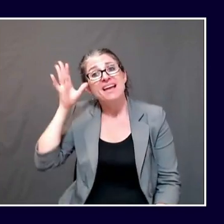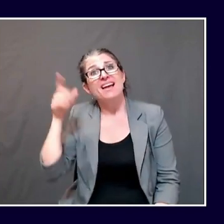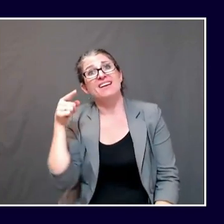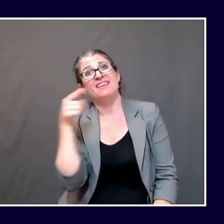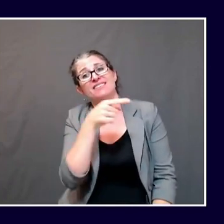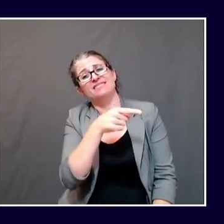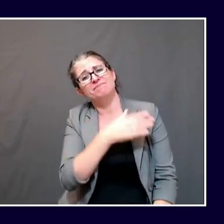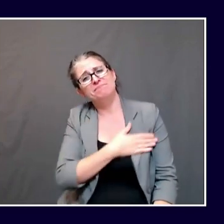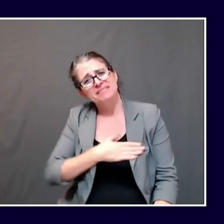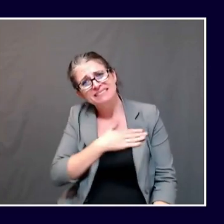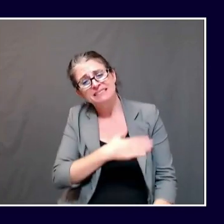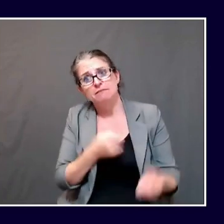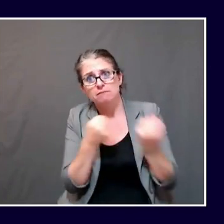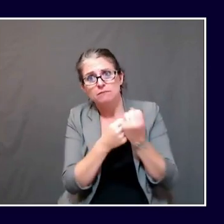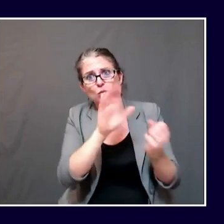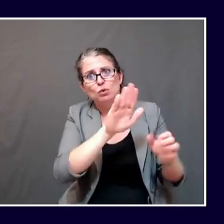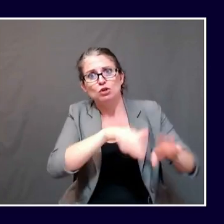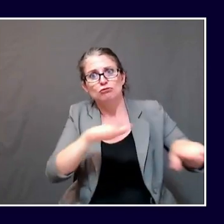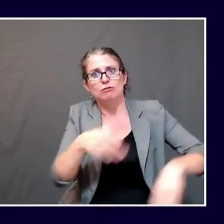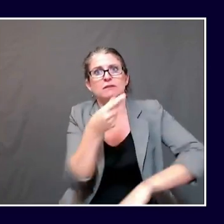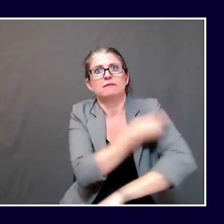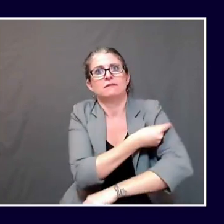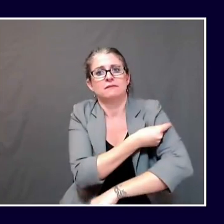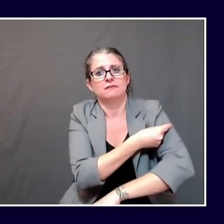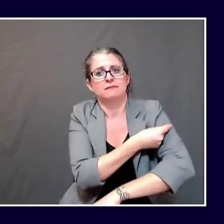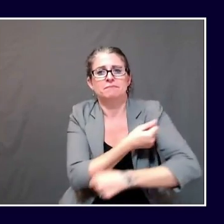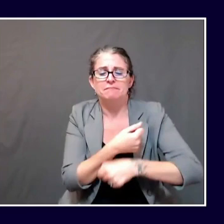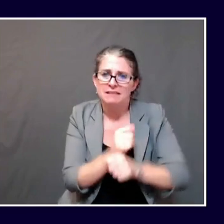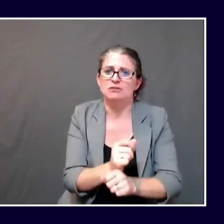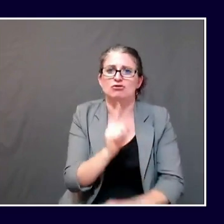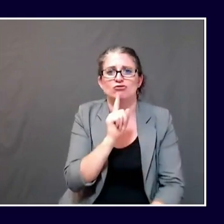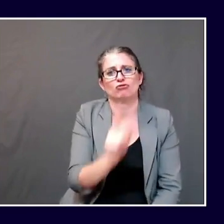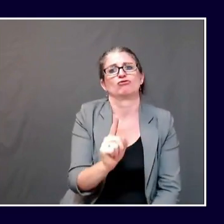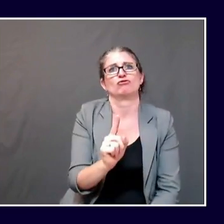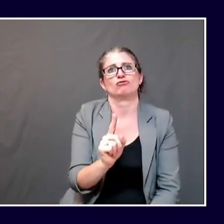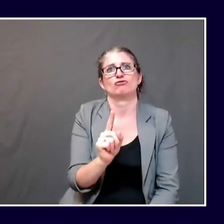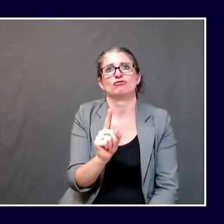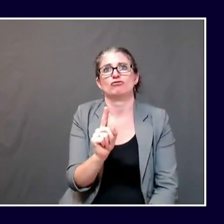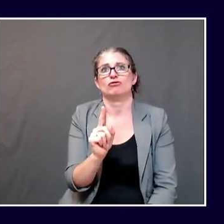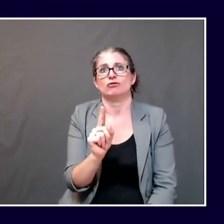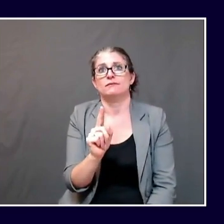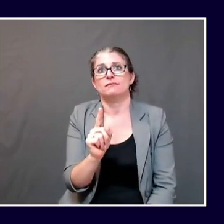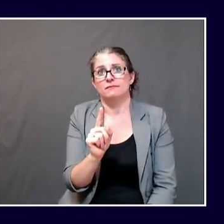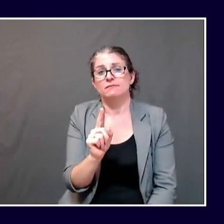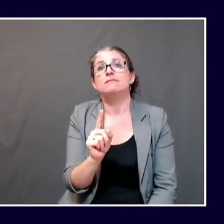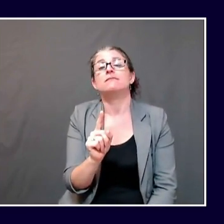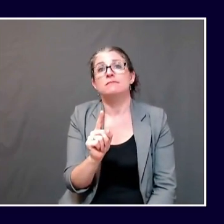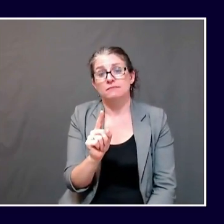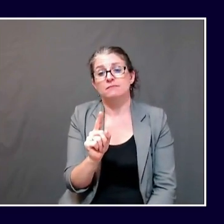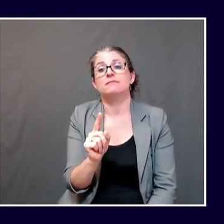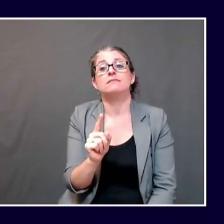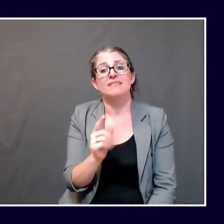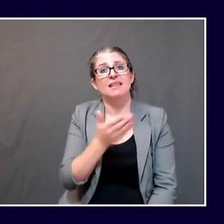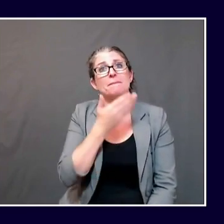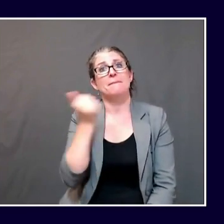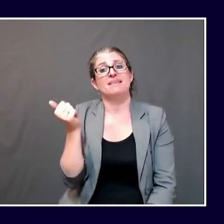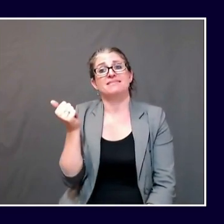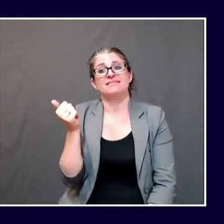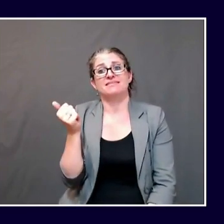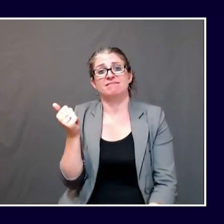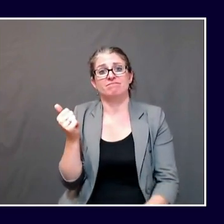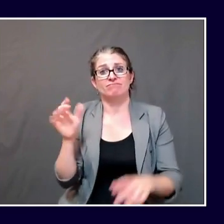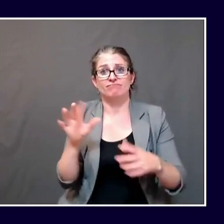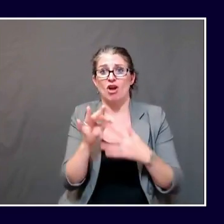we really can go into this winter, not only protecting ourselves against these diseases that we know, but also preparing for